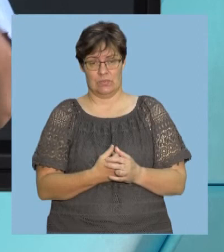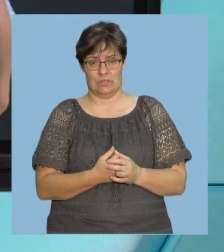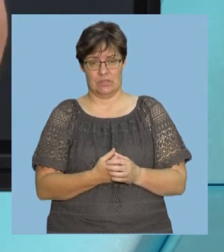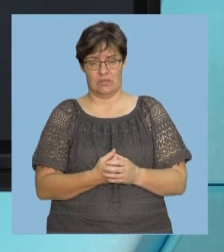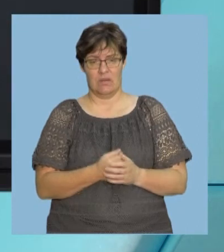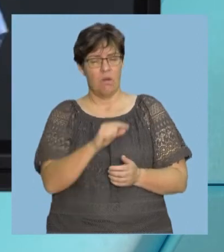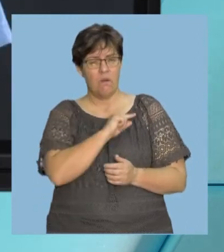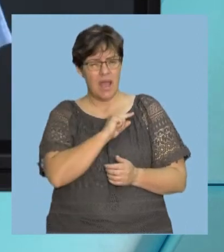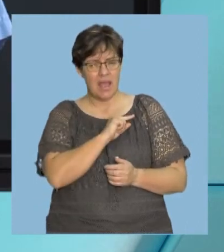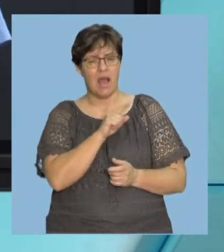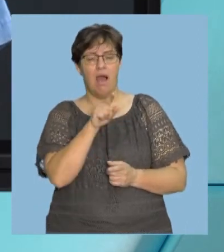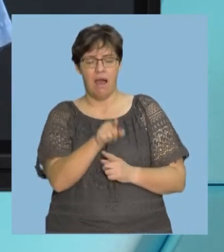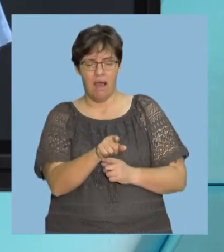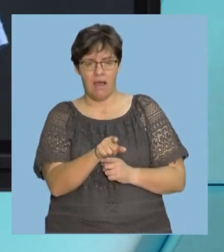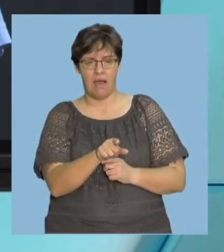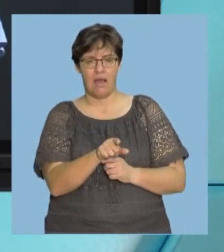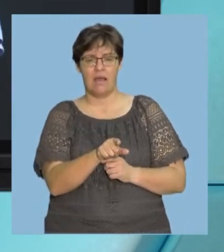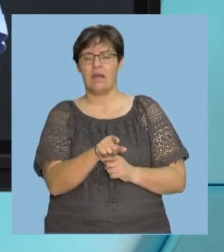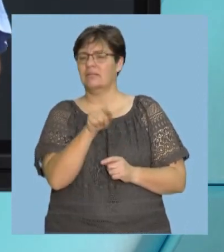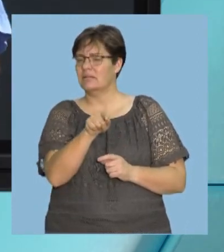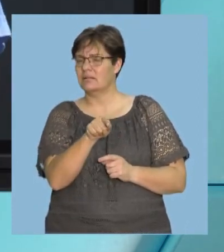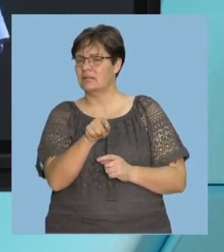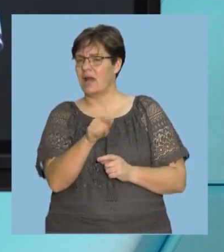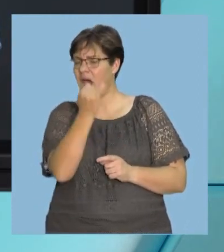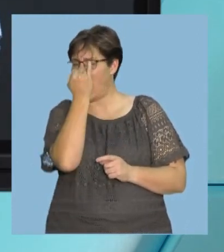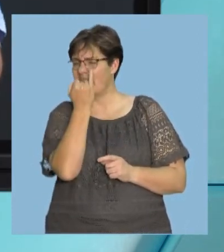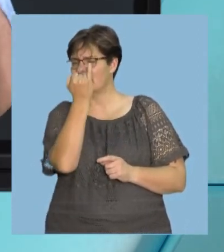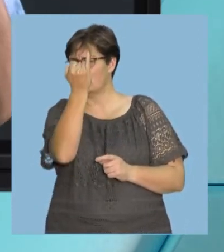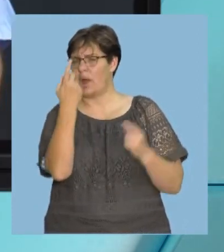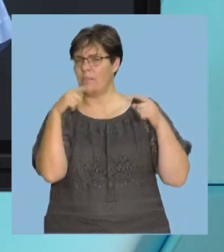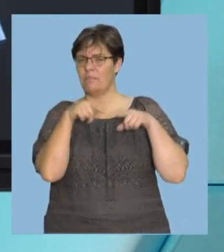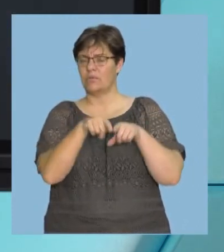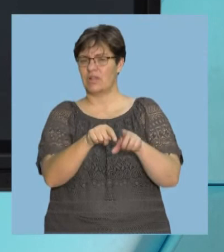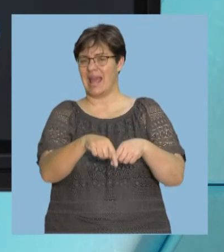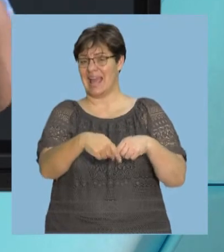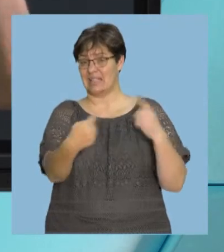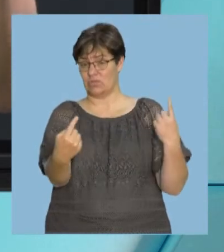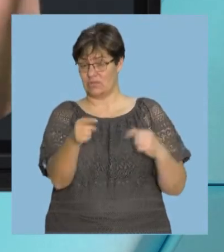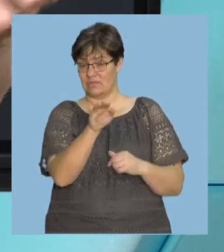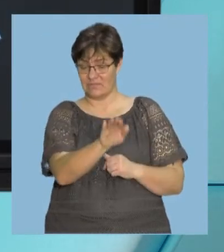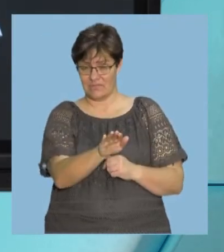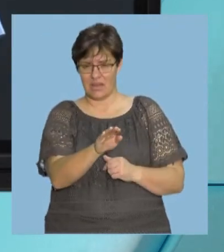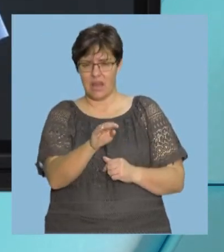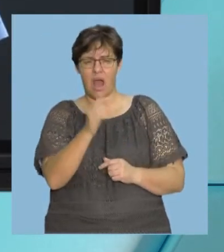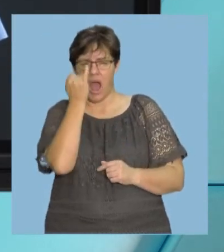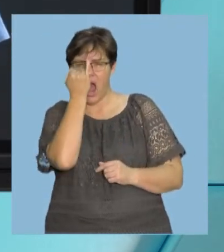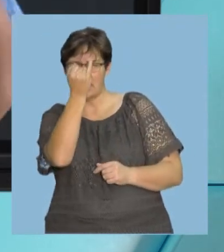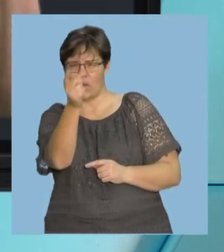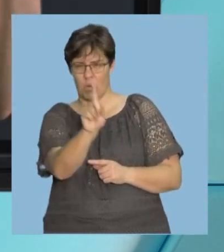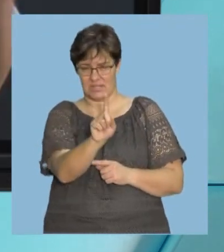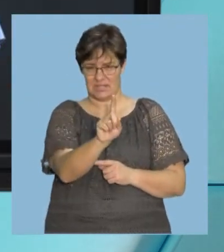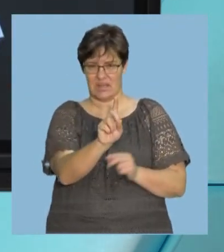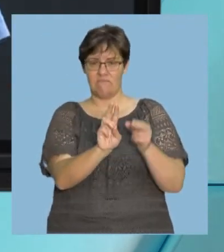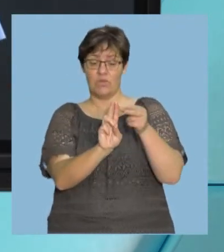that helps us understand what that idea of, for mutually exclusive,